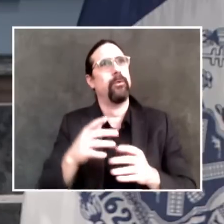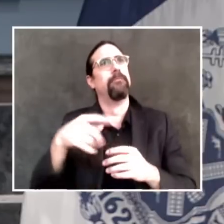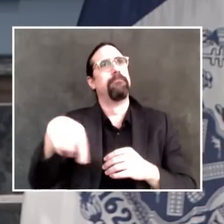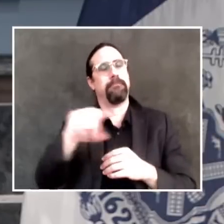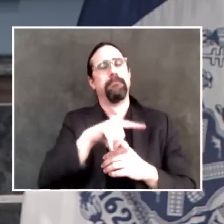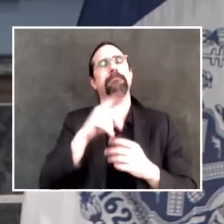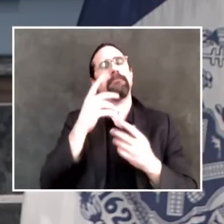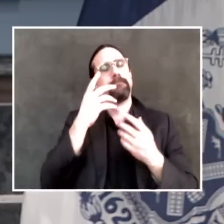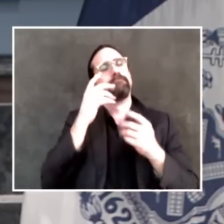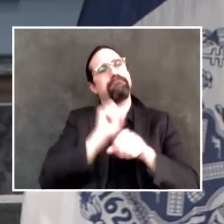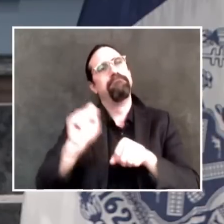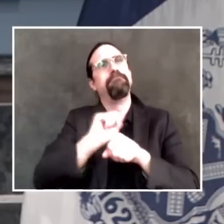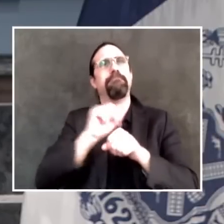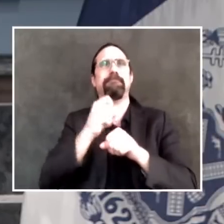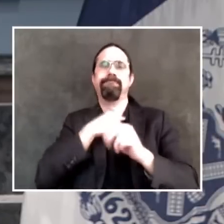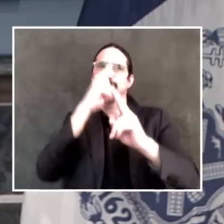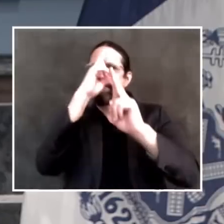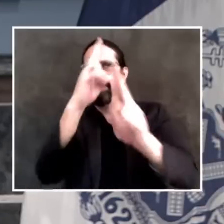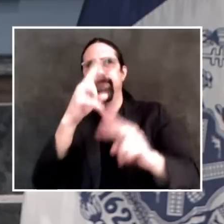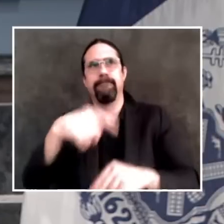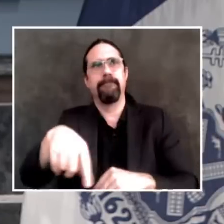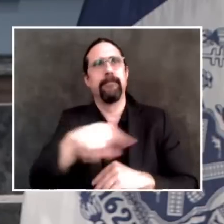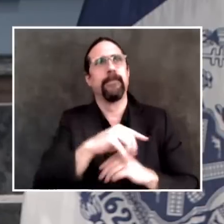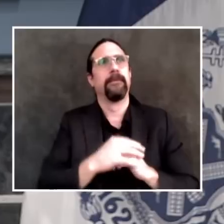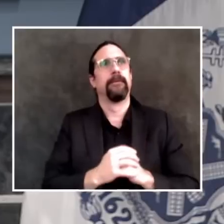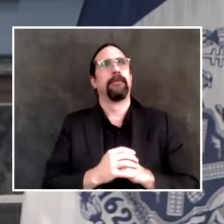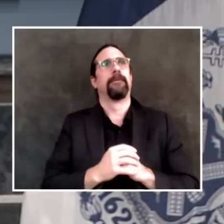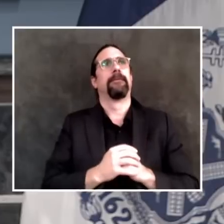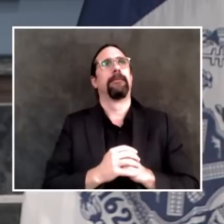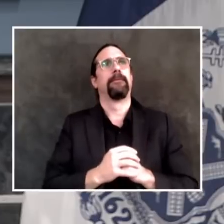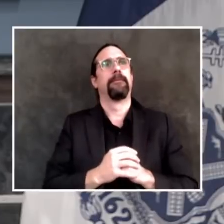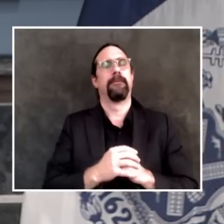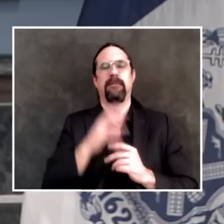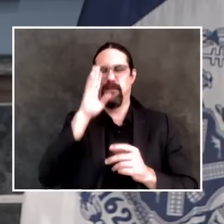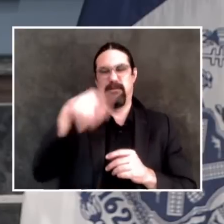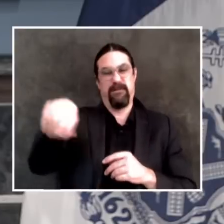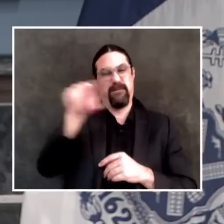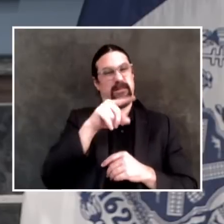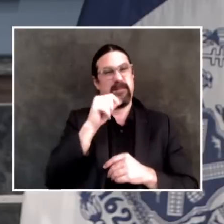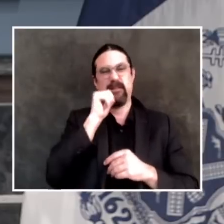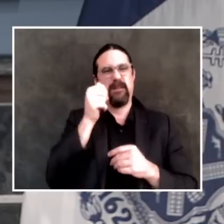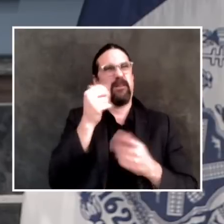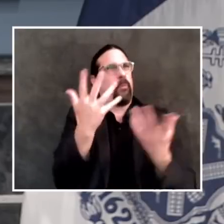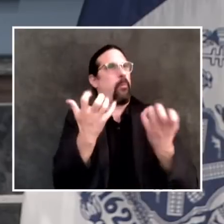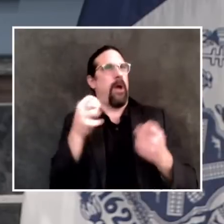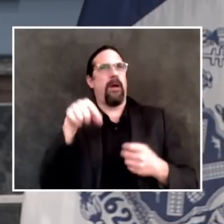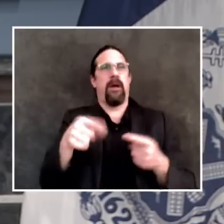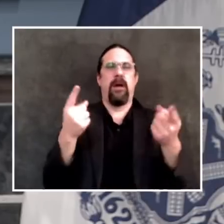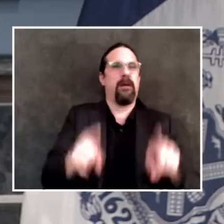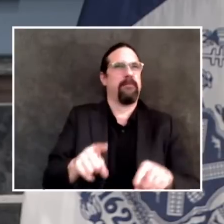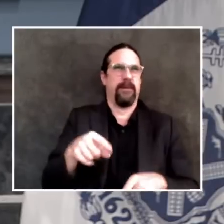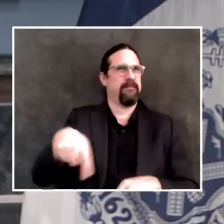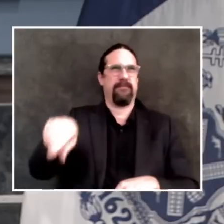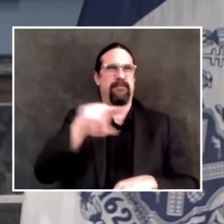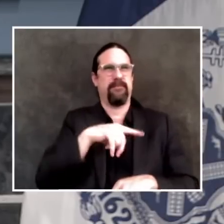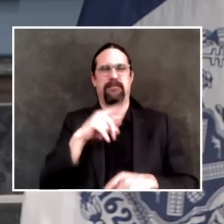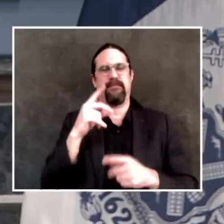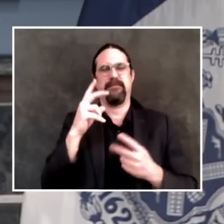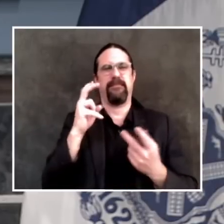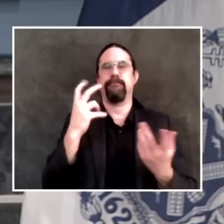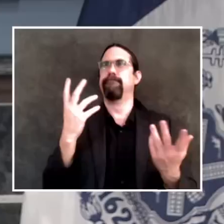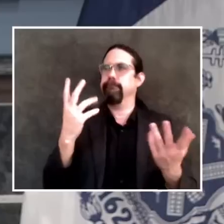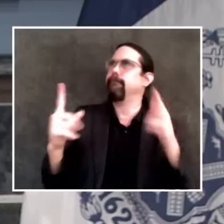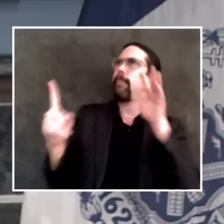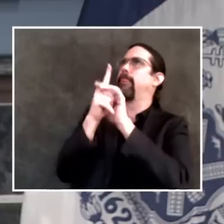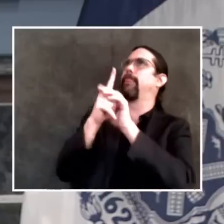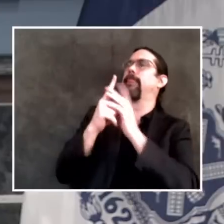the dynamics with hospitalization, we saw some improvement with the number of ventilators that we had to